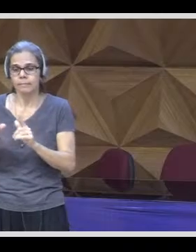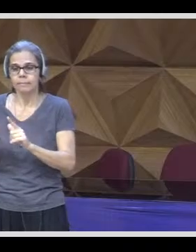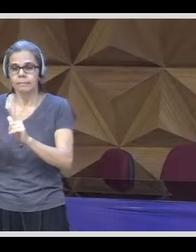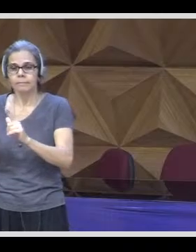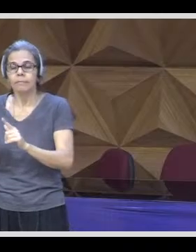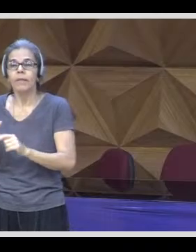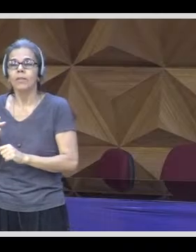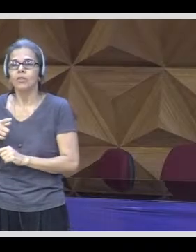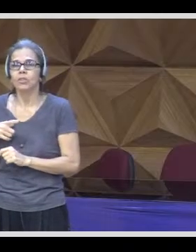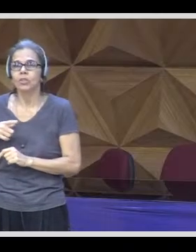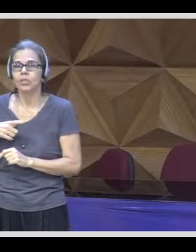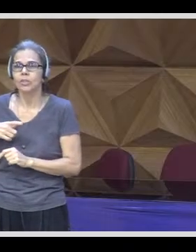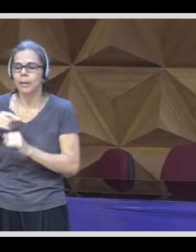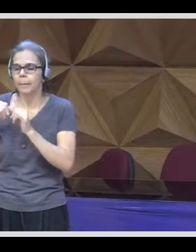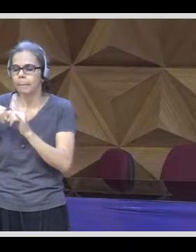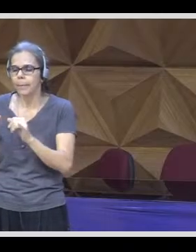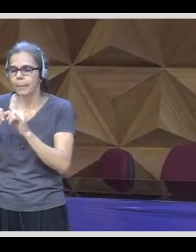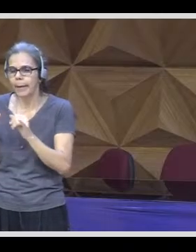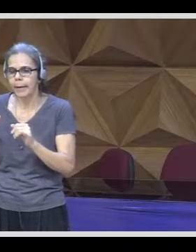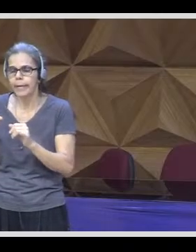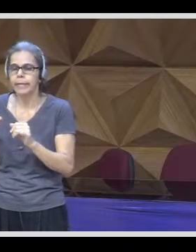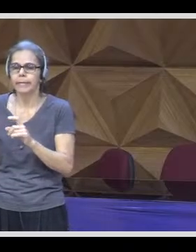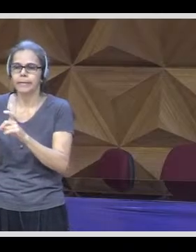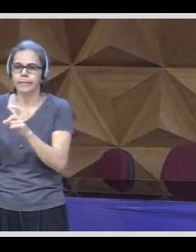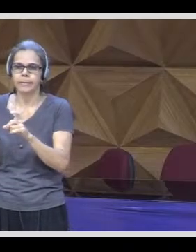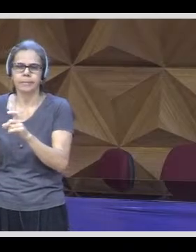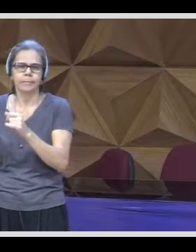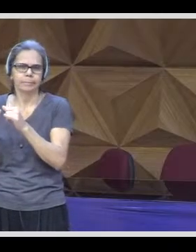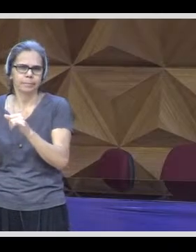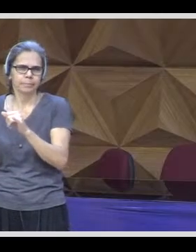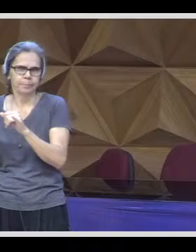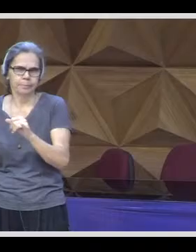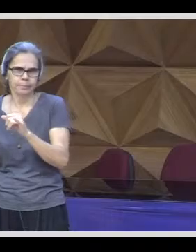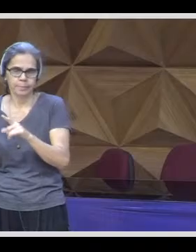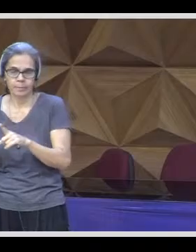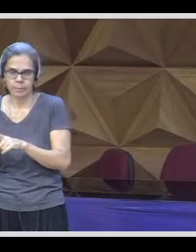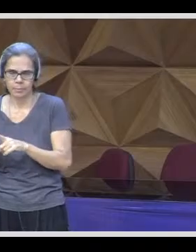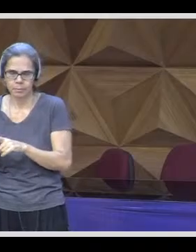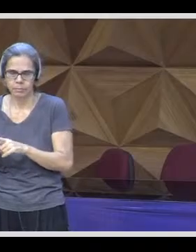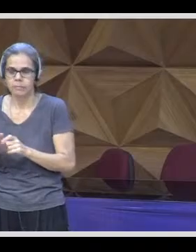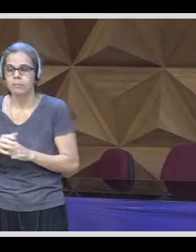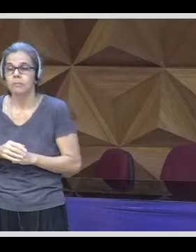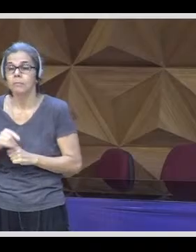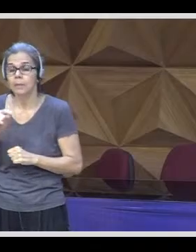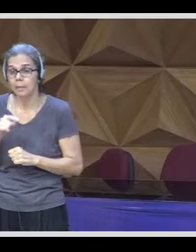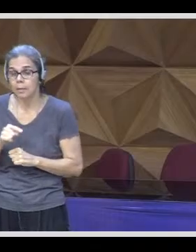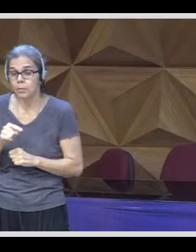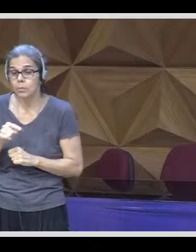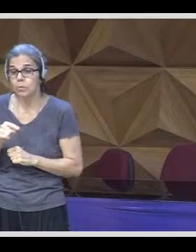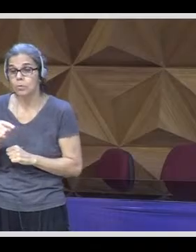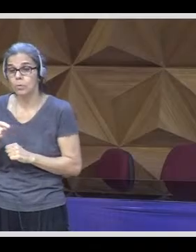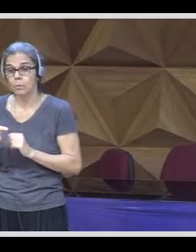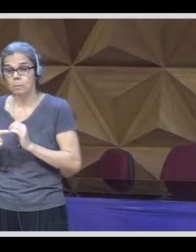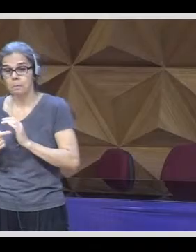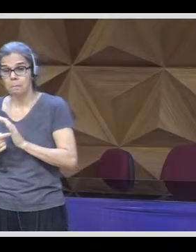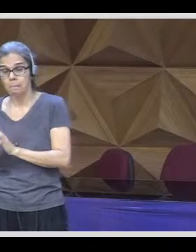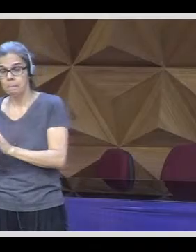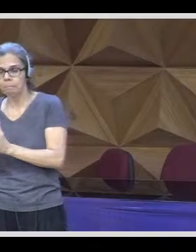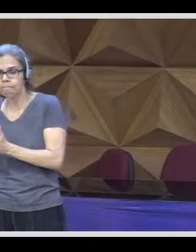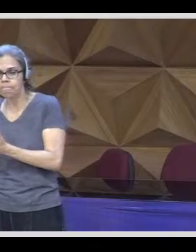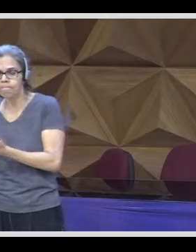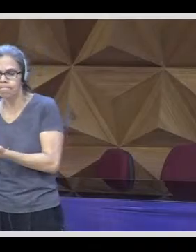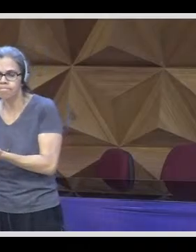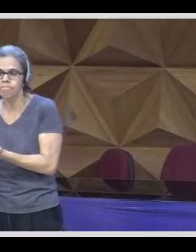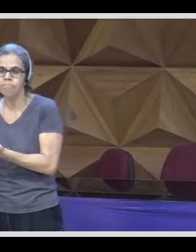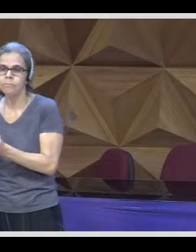it. So this is some initial evidence of the potential exposure of kids to content that is